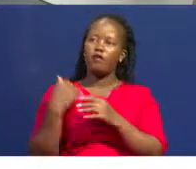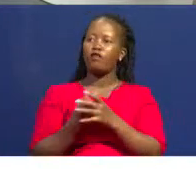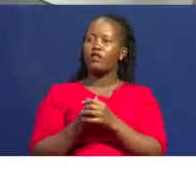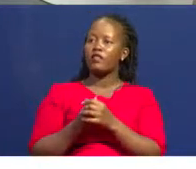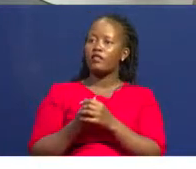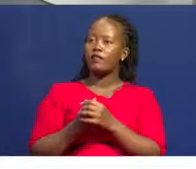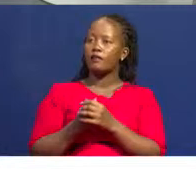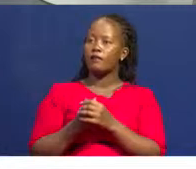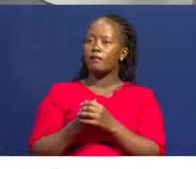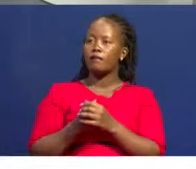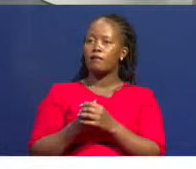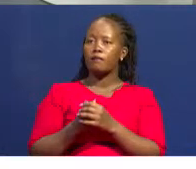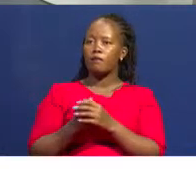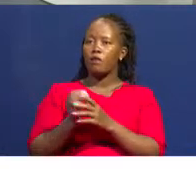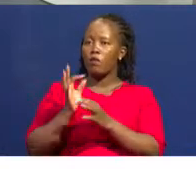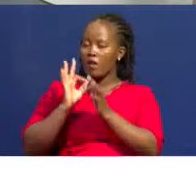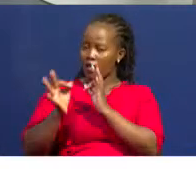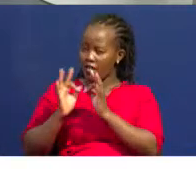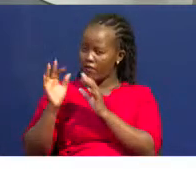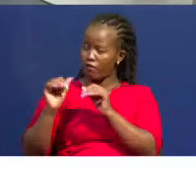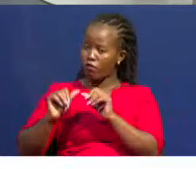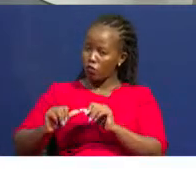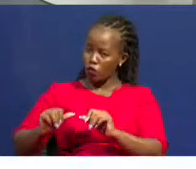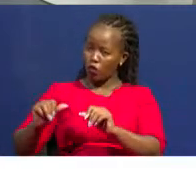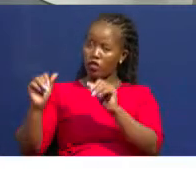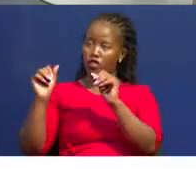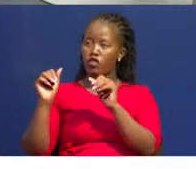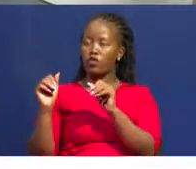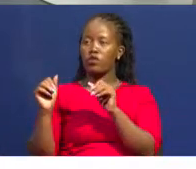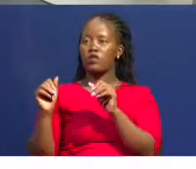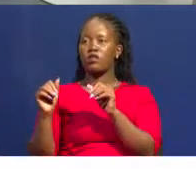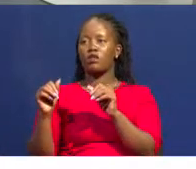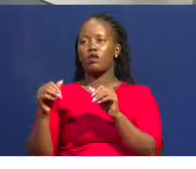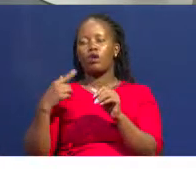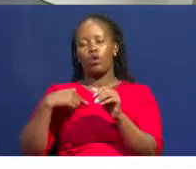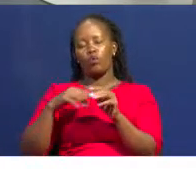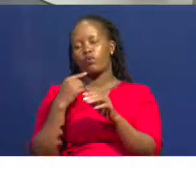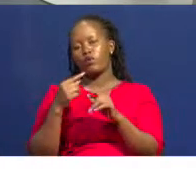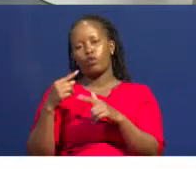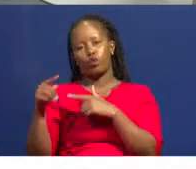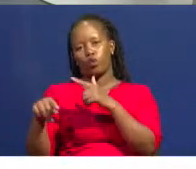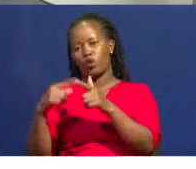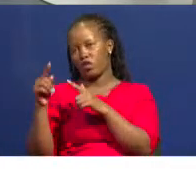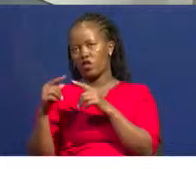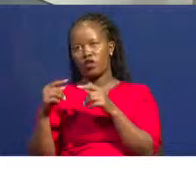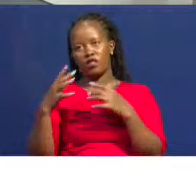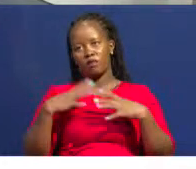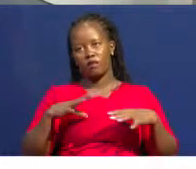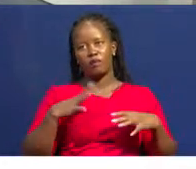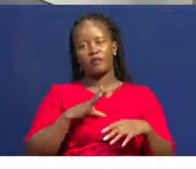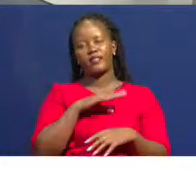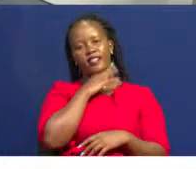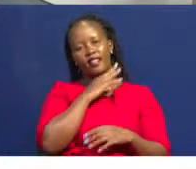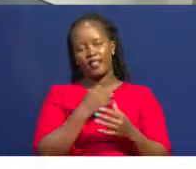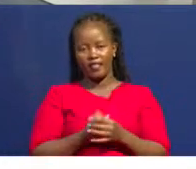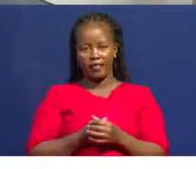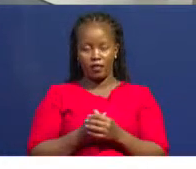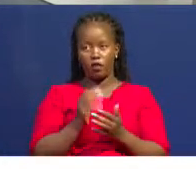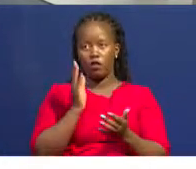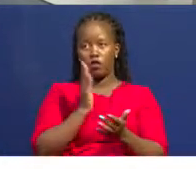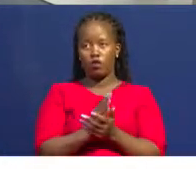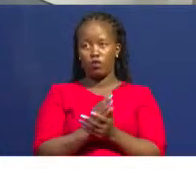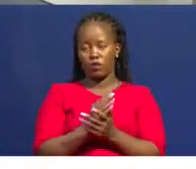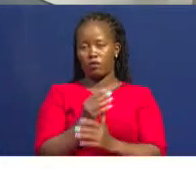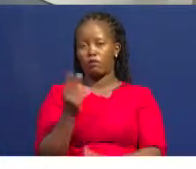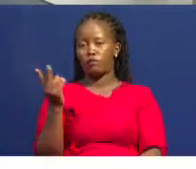behaving even you the way you are saying, then let me tell you, we will continue losing Kenyans. The thing is very clear. Gentlemen, the two of you are on the